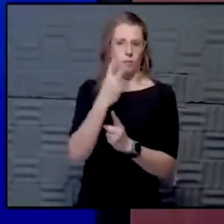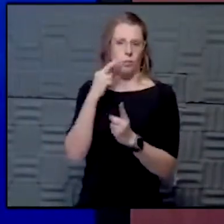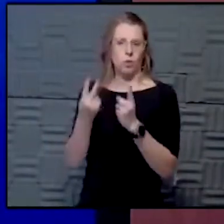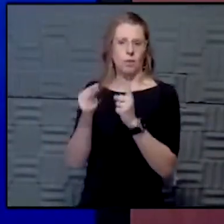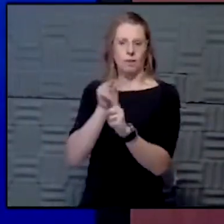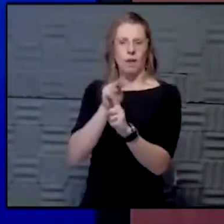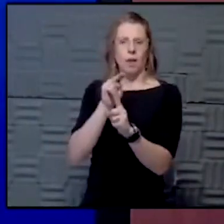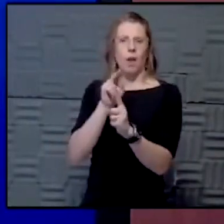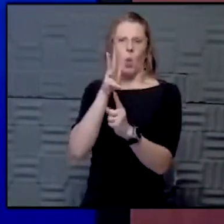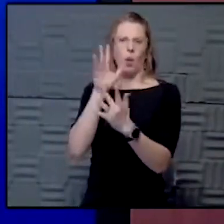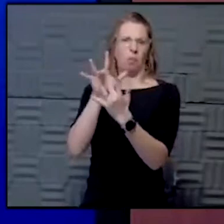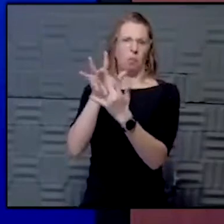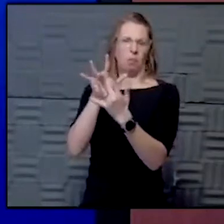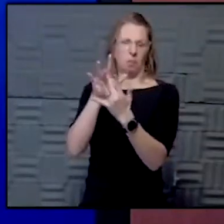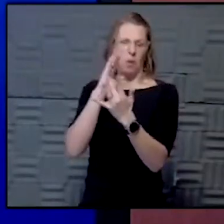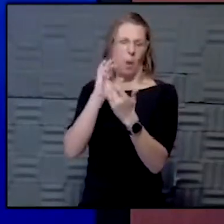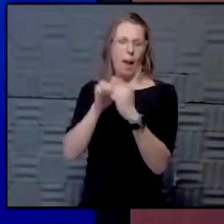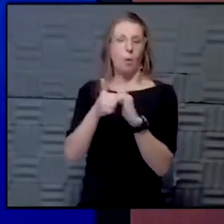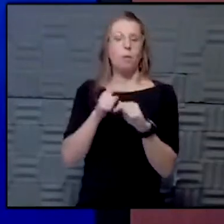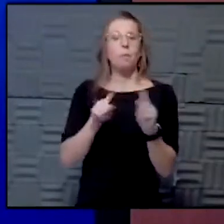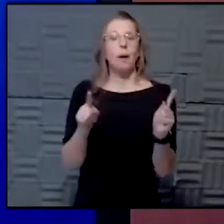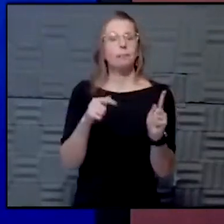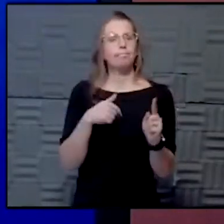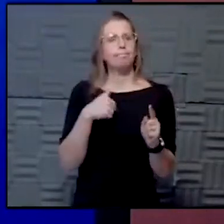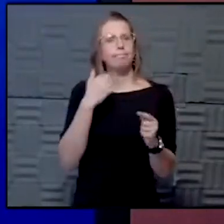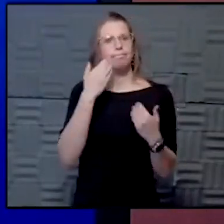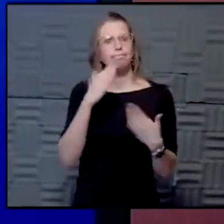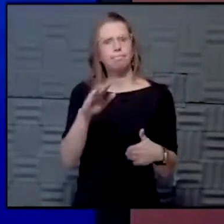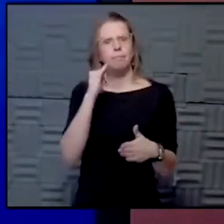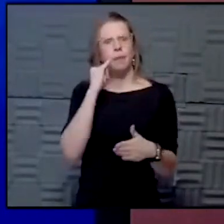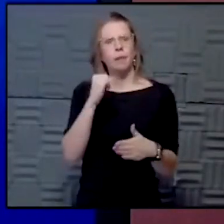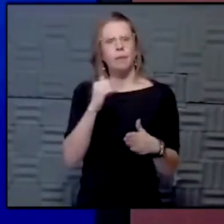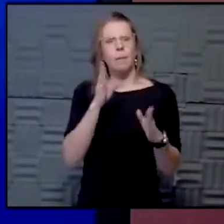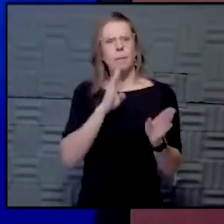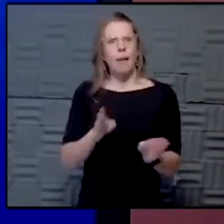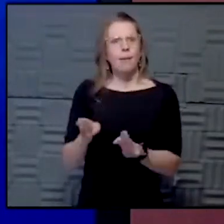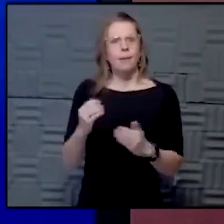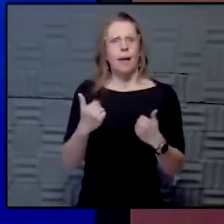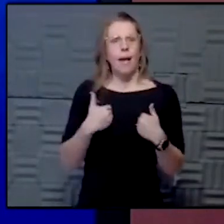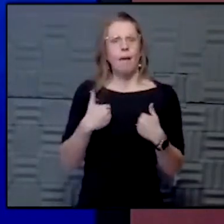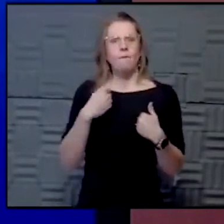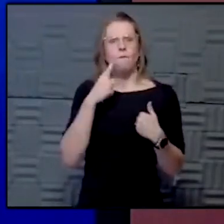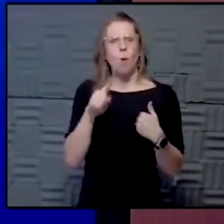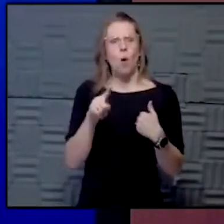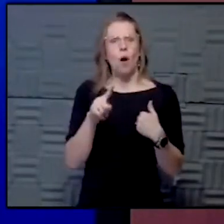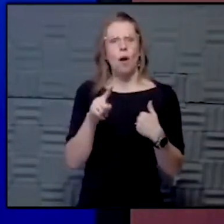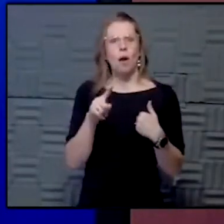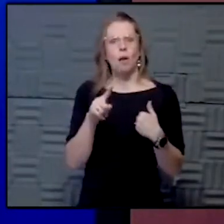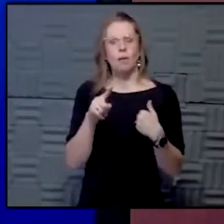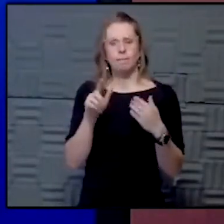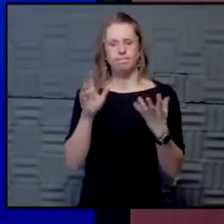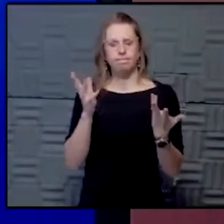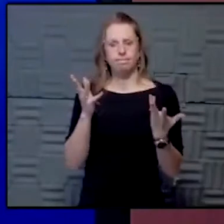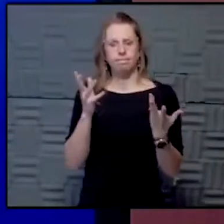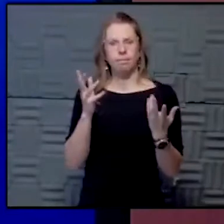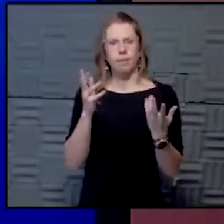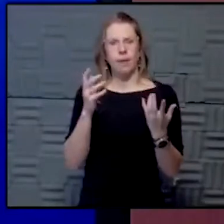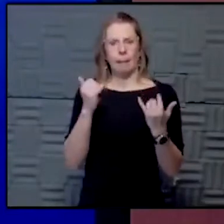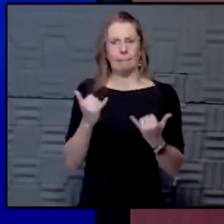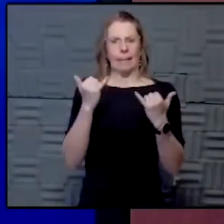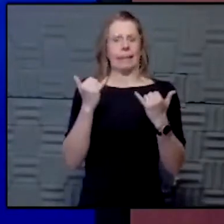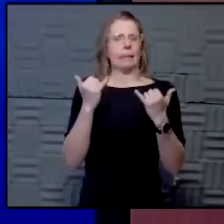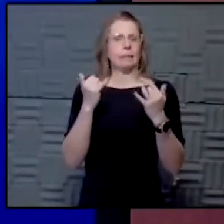touch with you, but I'm actually unaware if we have any plans for, actively in the works for an immediate